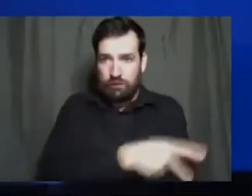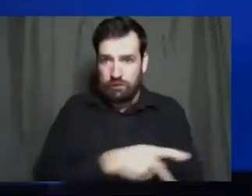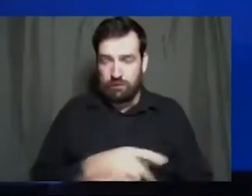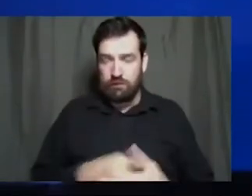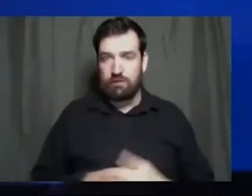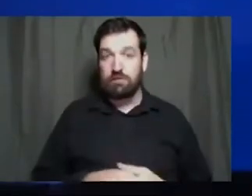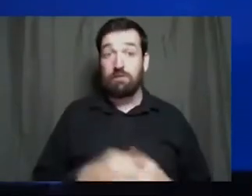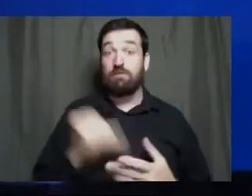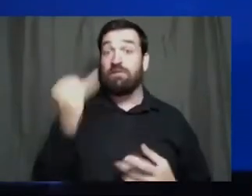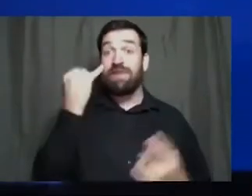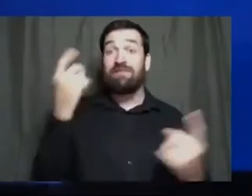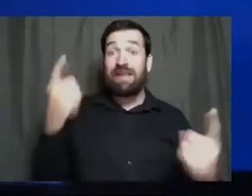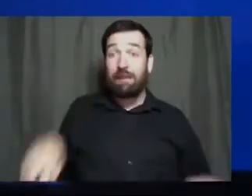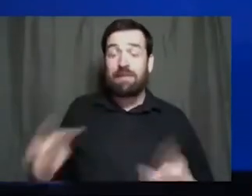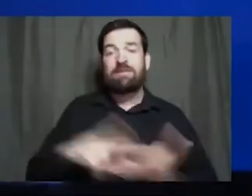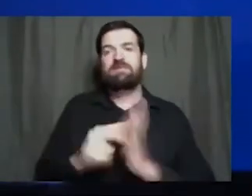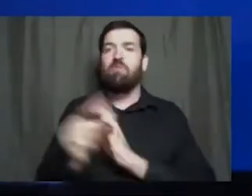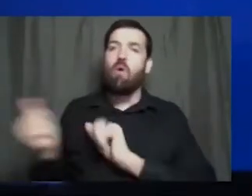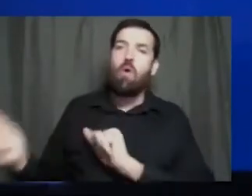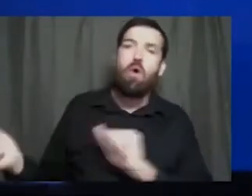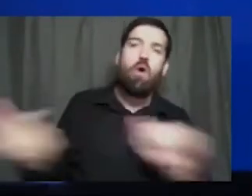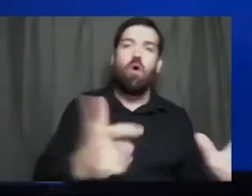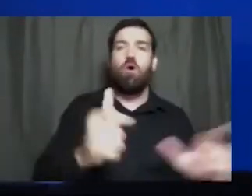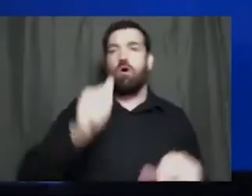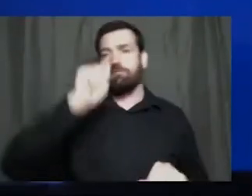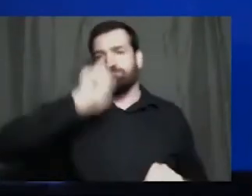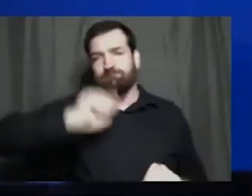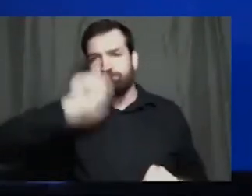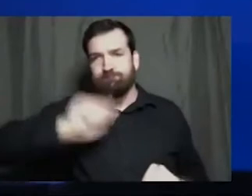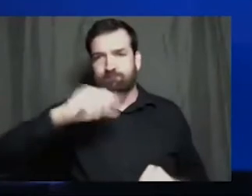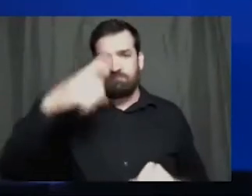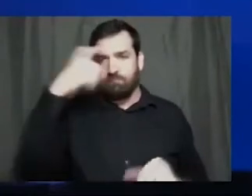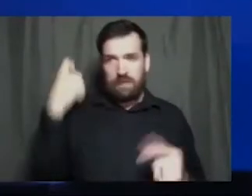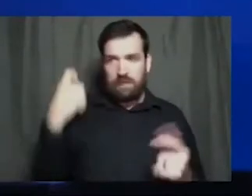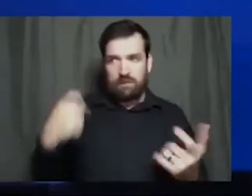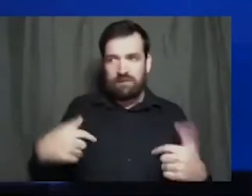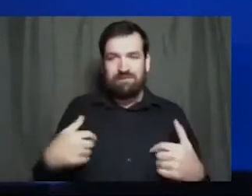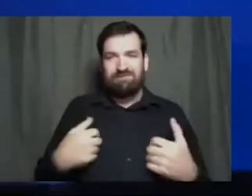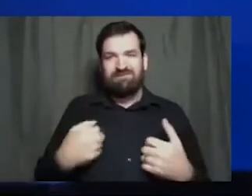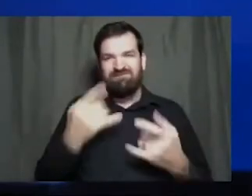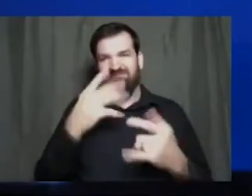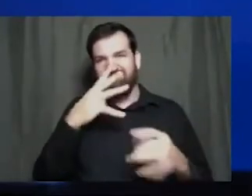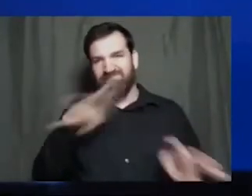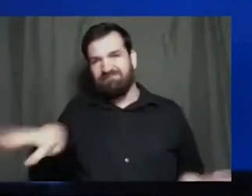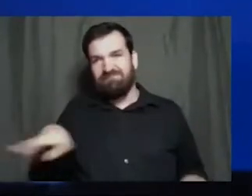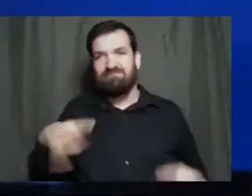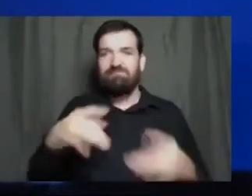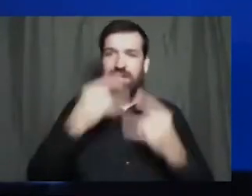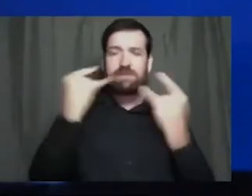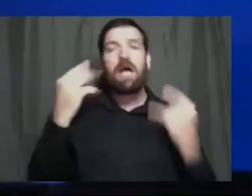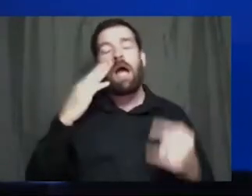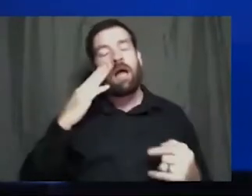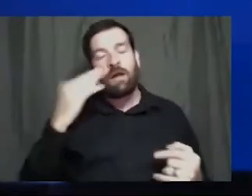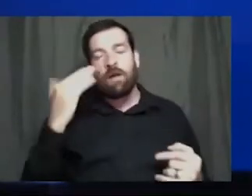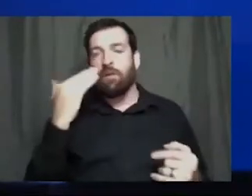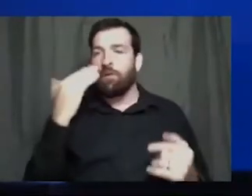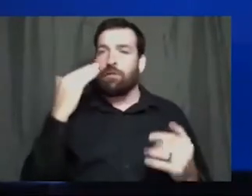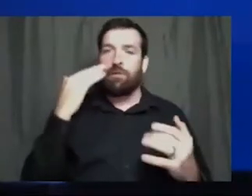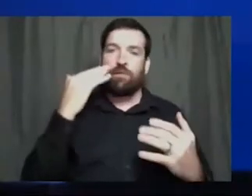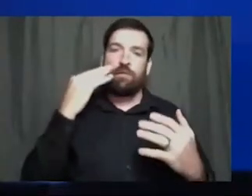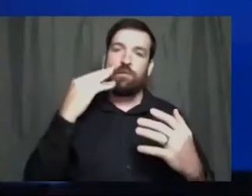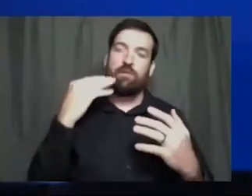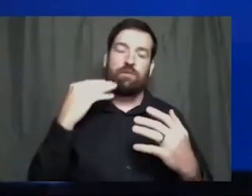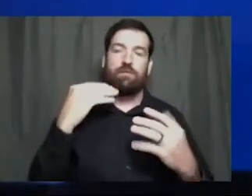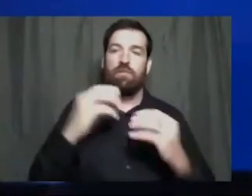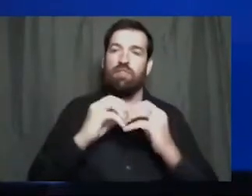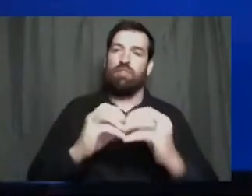all suffer from this lack of taking a simple act. And I know, there's a lot of political controversy over that. You know what? You just got to get